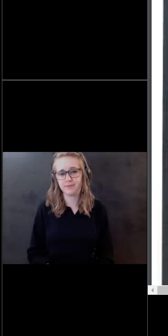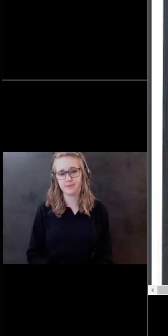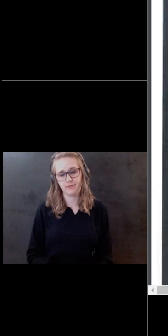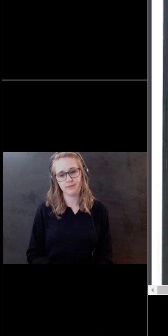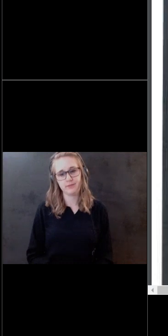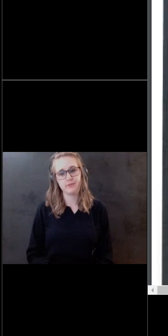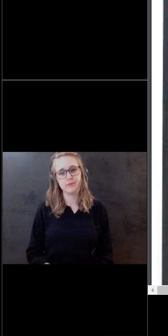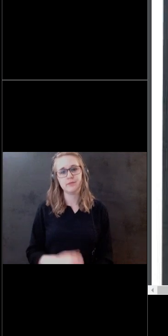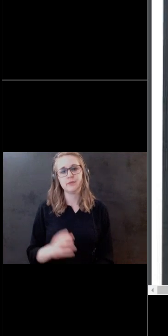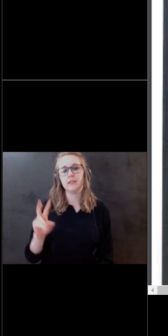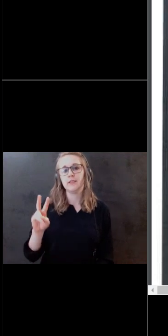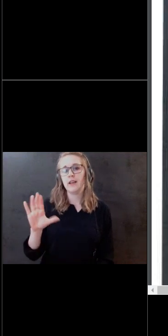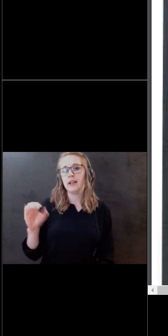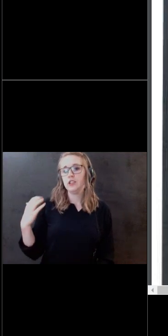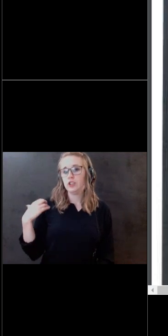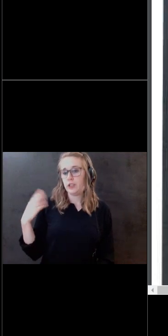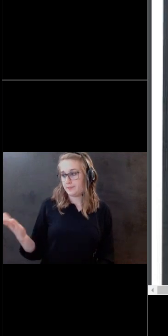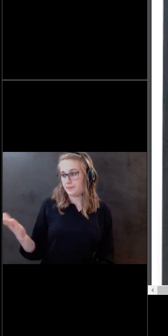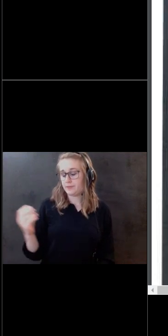Vice Chair.